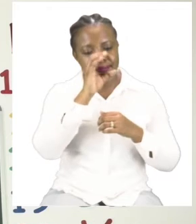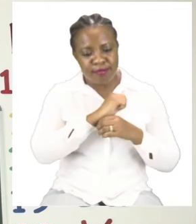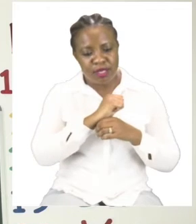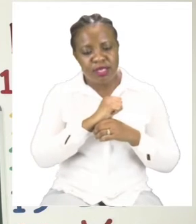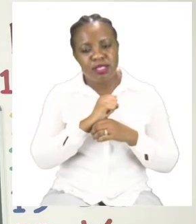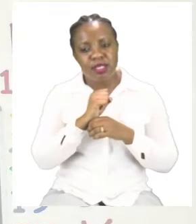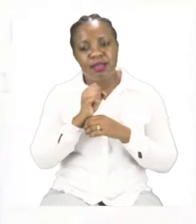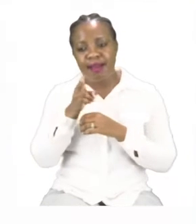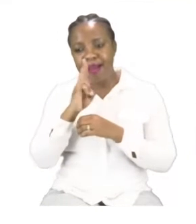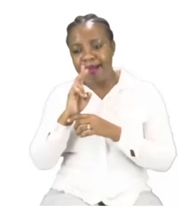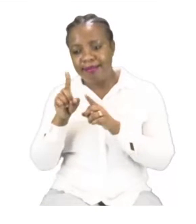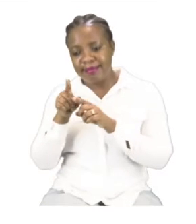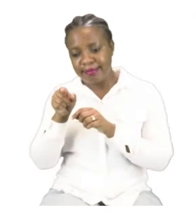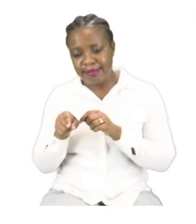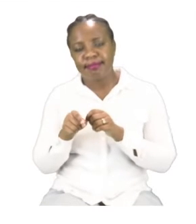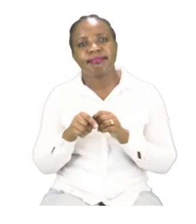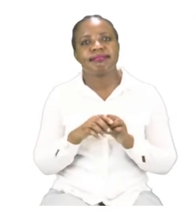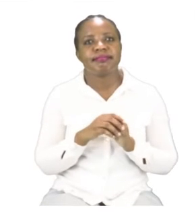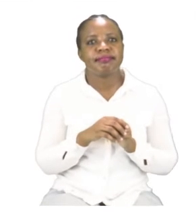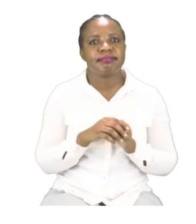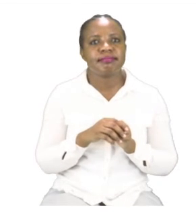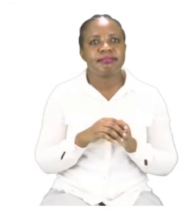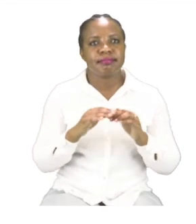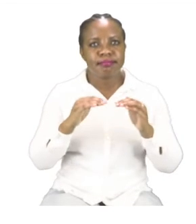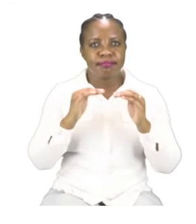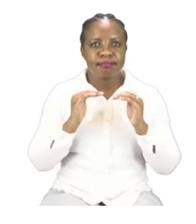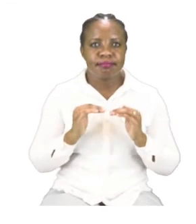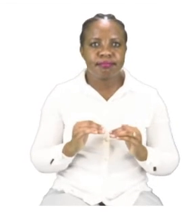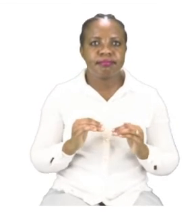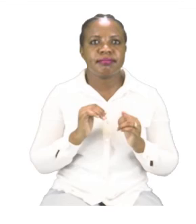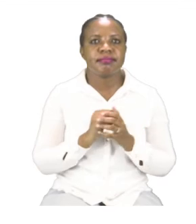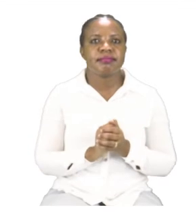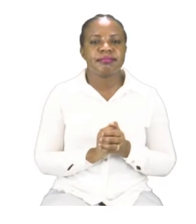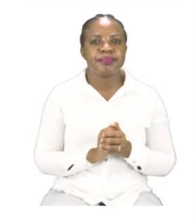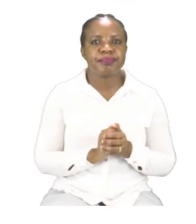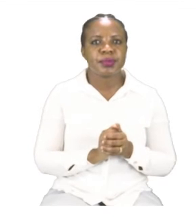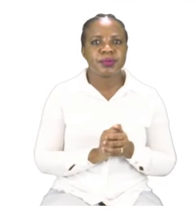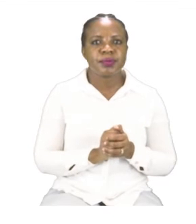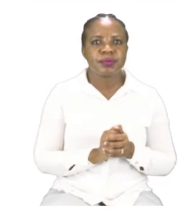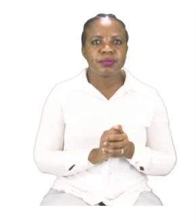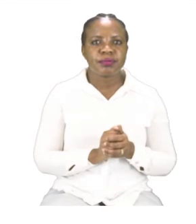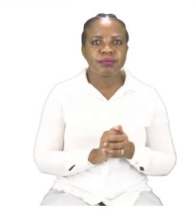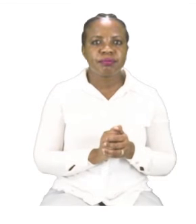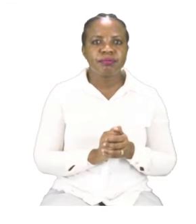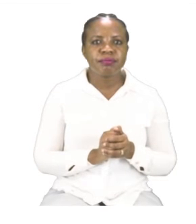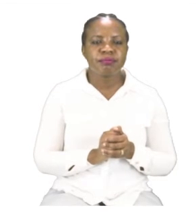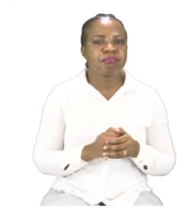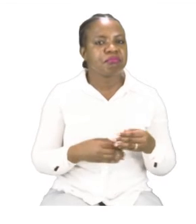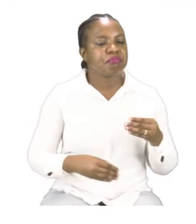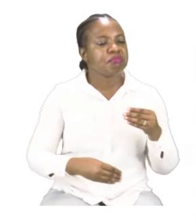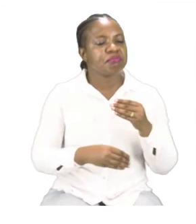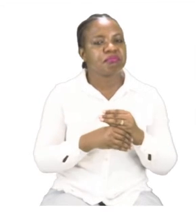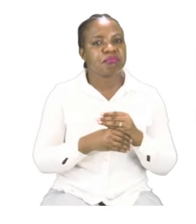us now go to the last part of our exercise. Here we are going to be just adding 2